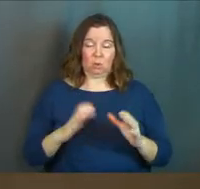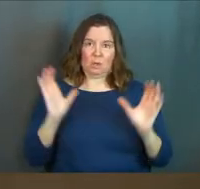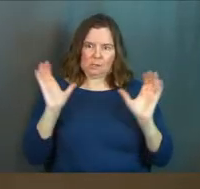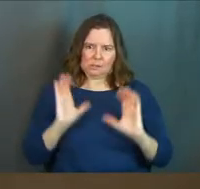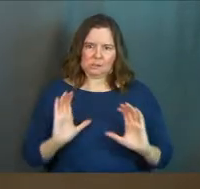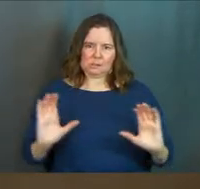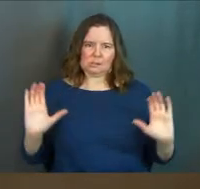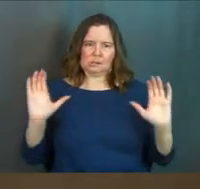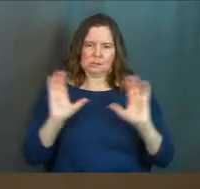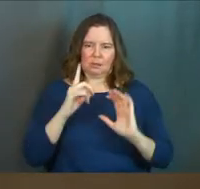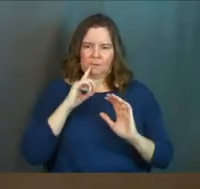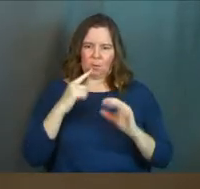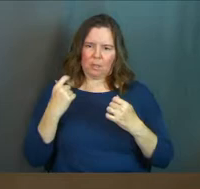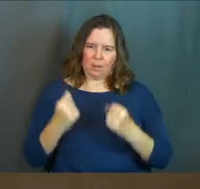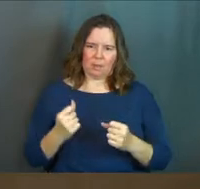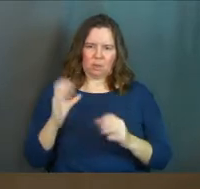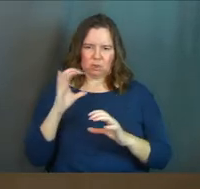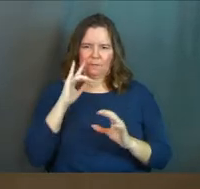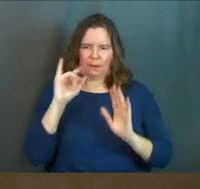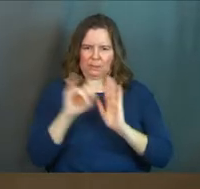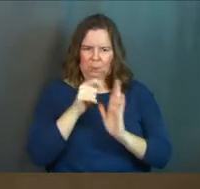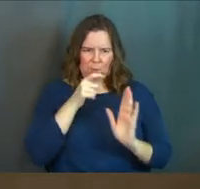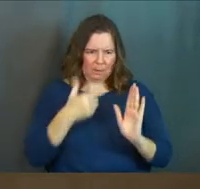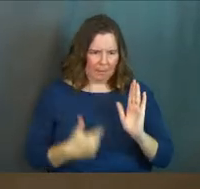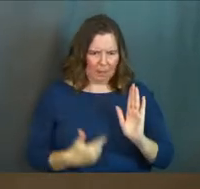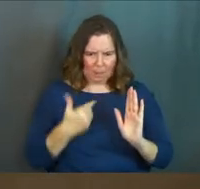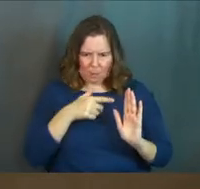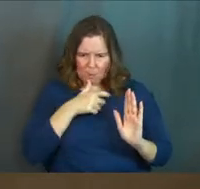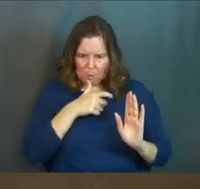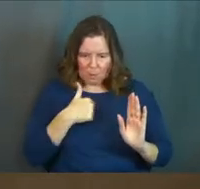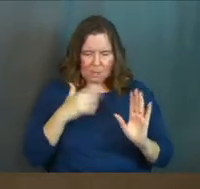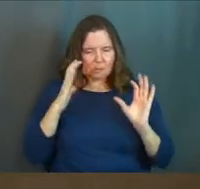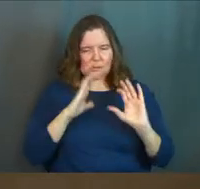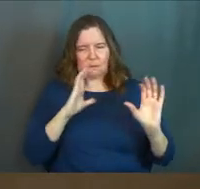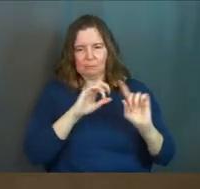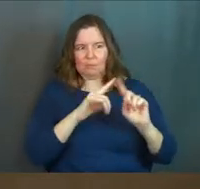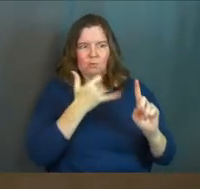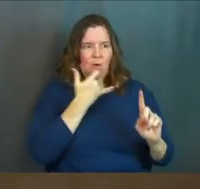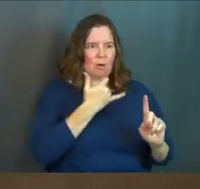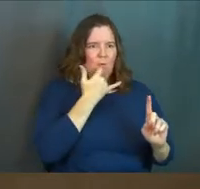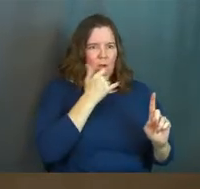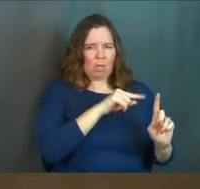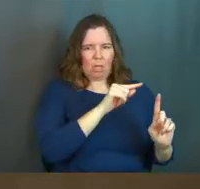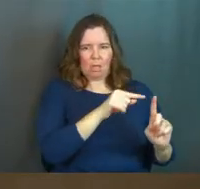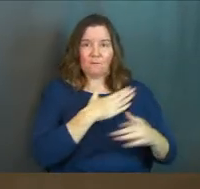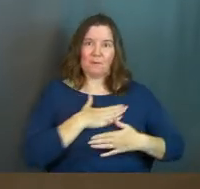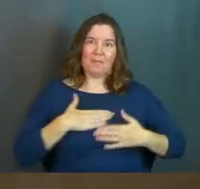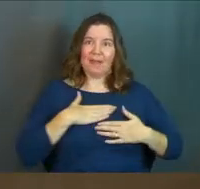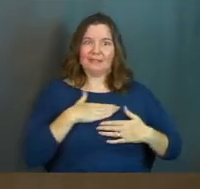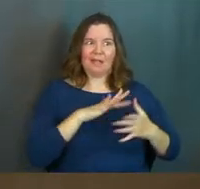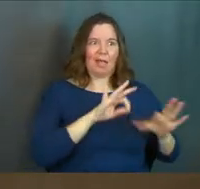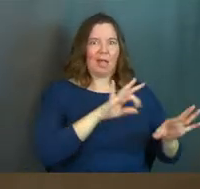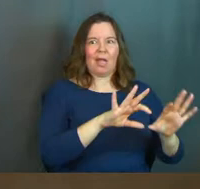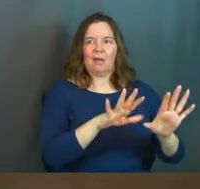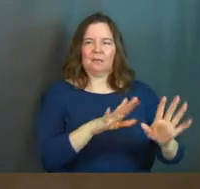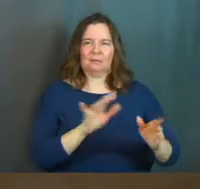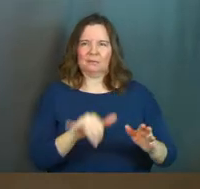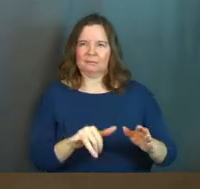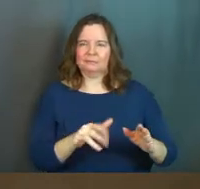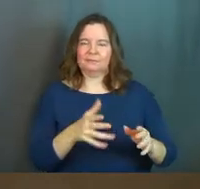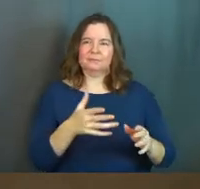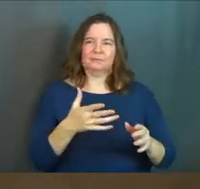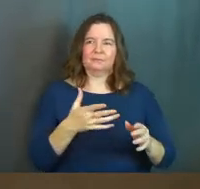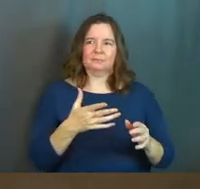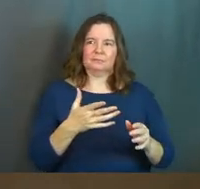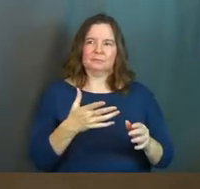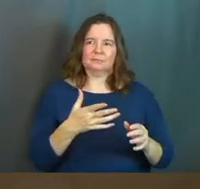that searching for the power, searching for the identity. And I searched, of course, in all the wrong places, searching for pleasure, stuff like that. And,